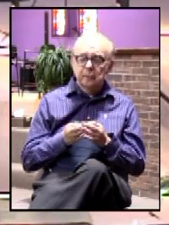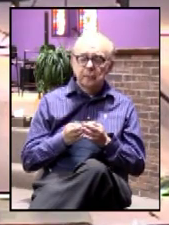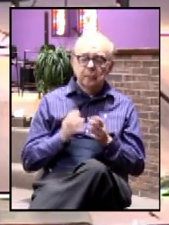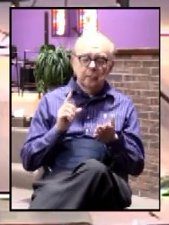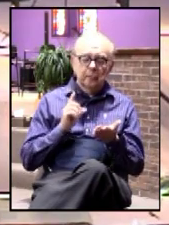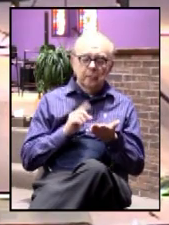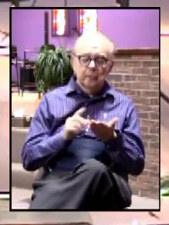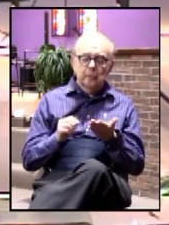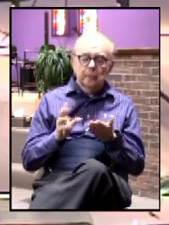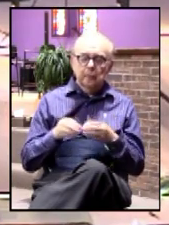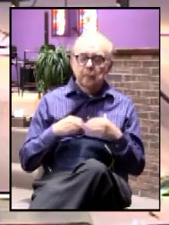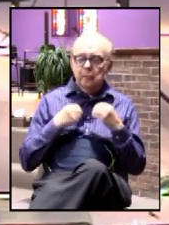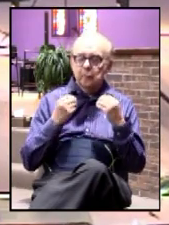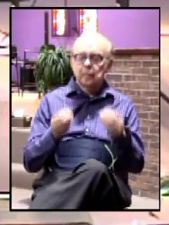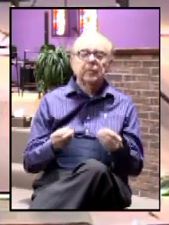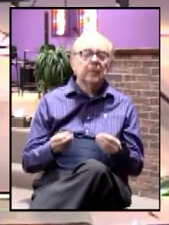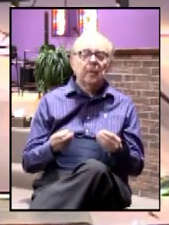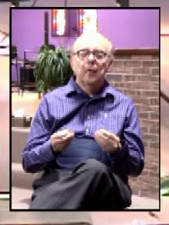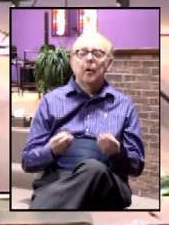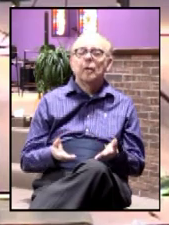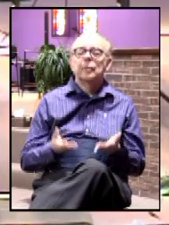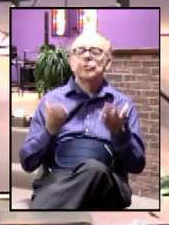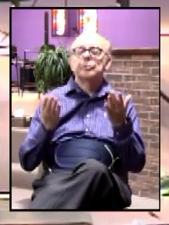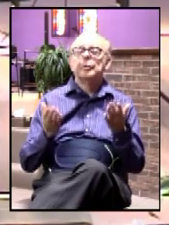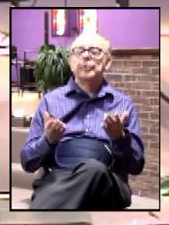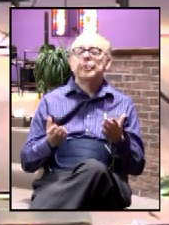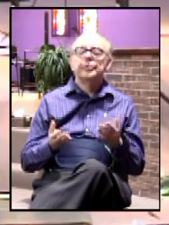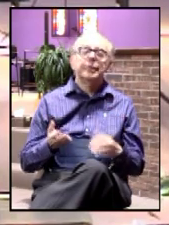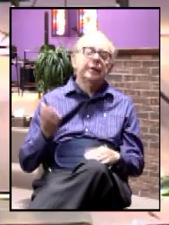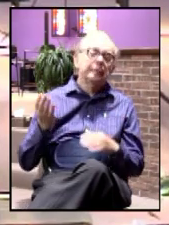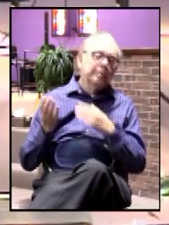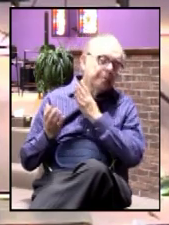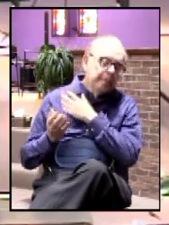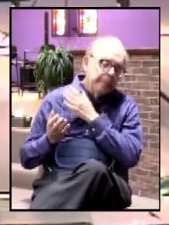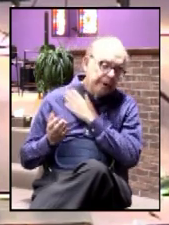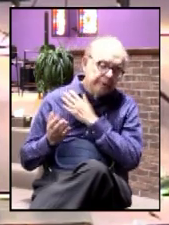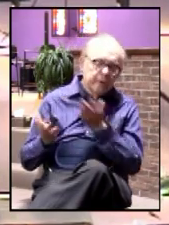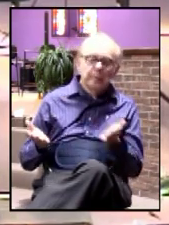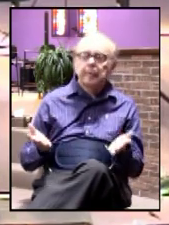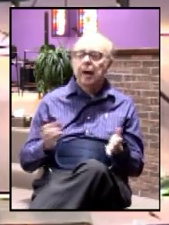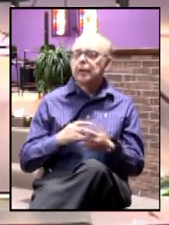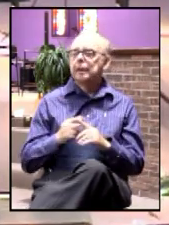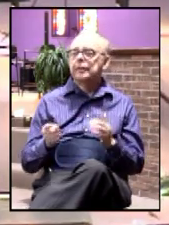And the newspaper will give you all the accolades that you want.